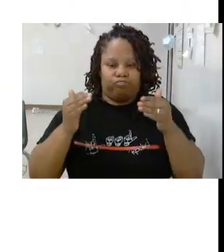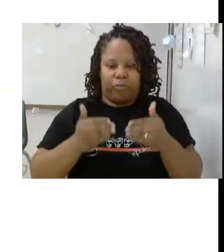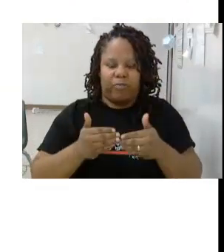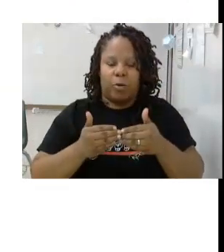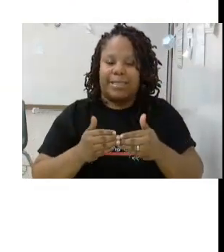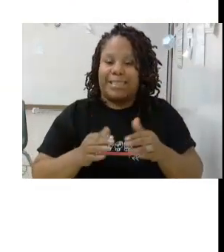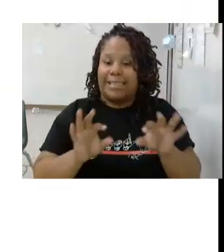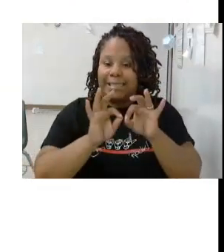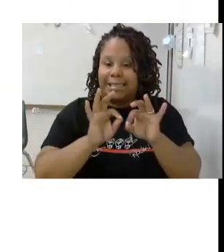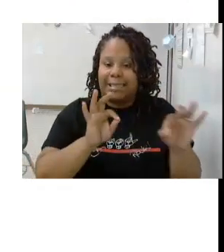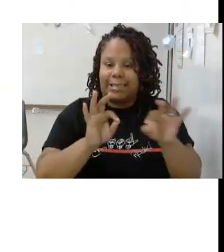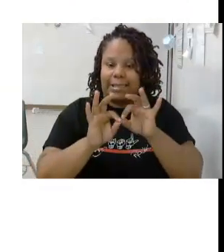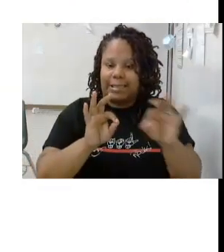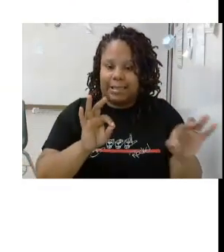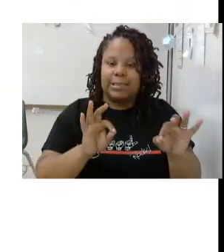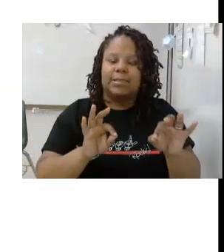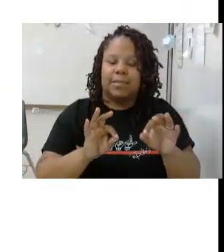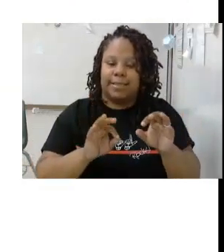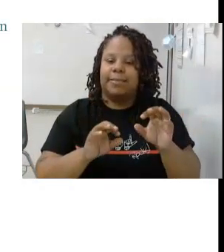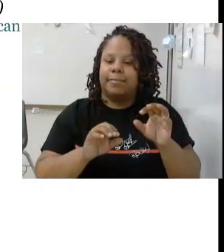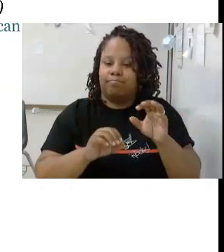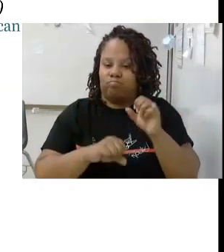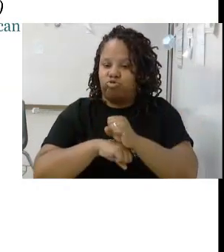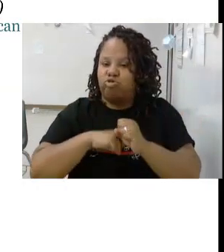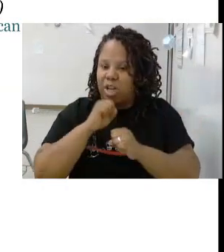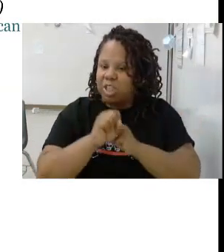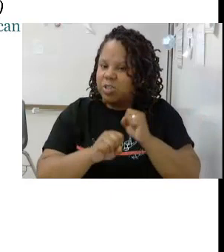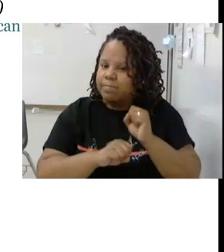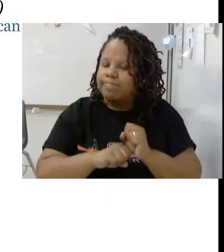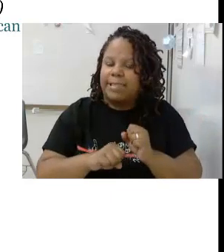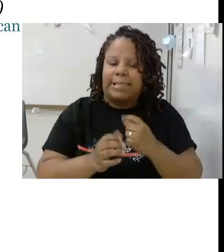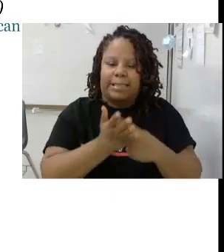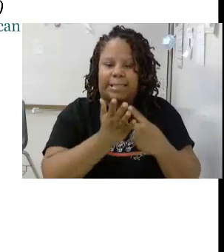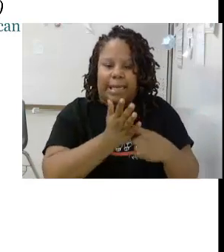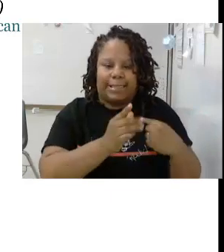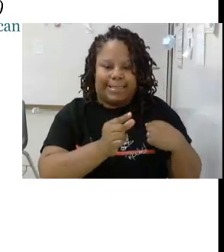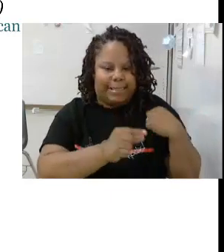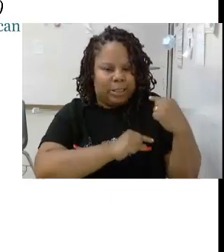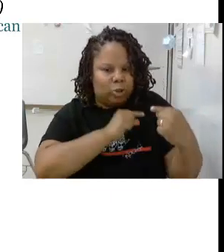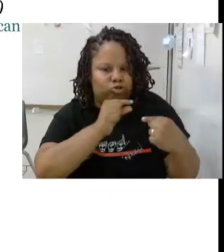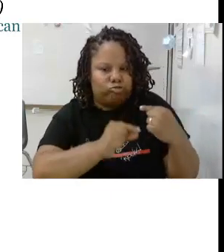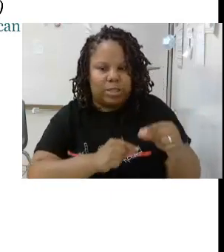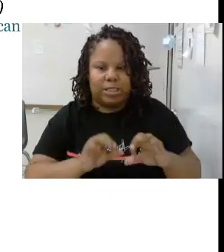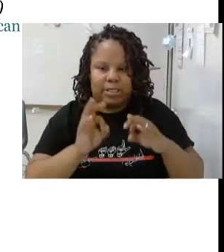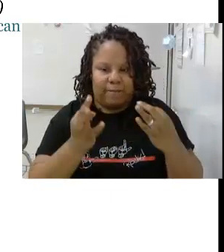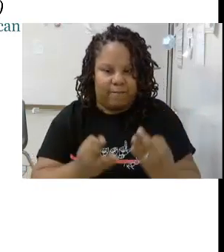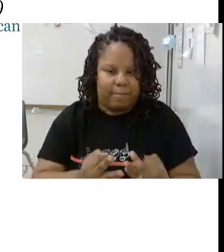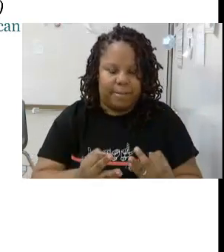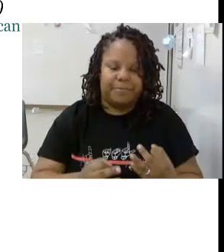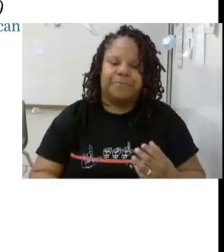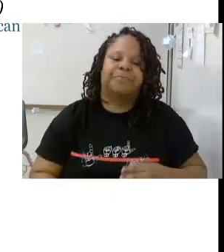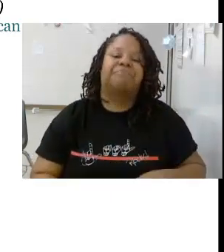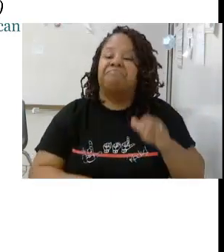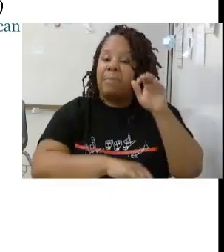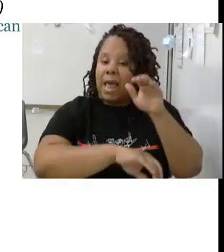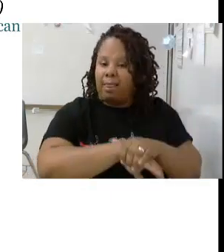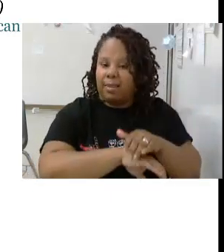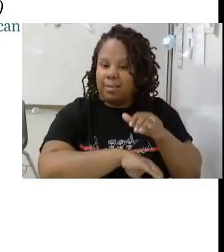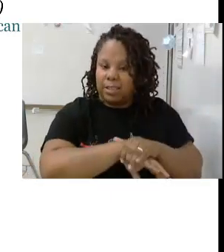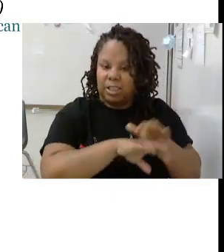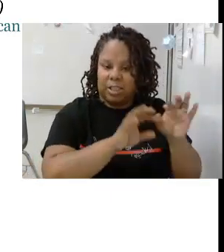or telling about family tree history or ancestry or genealogy. In the English sentence, I